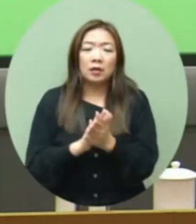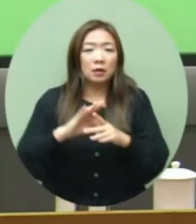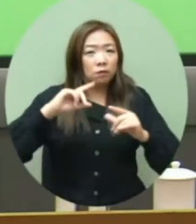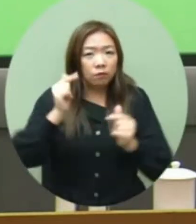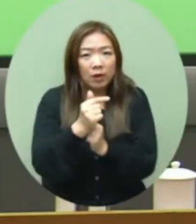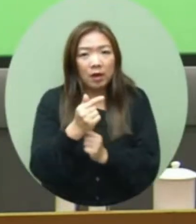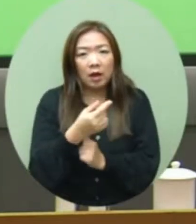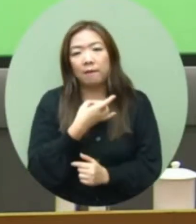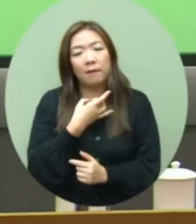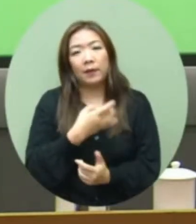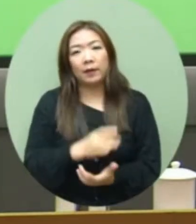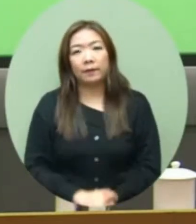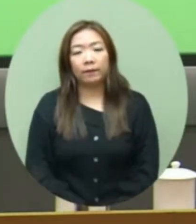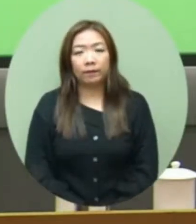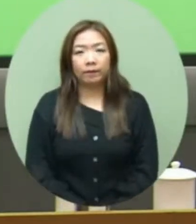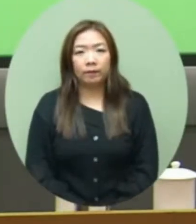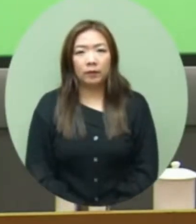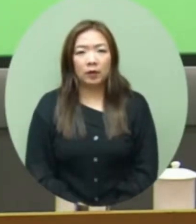at